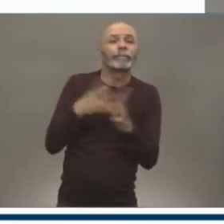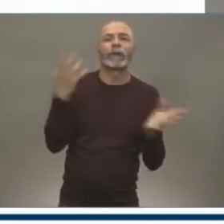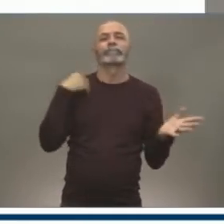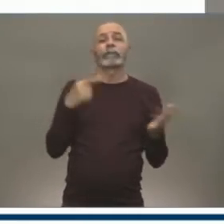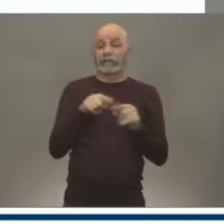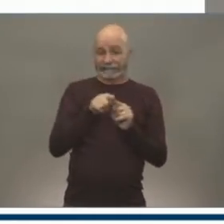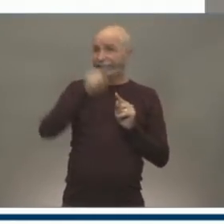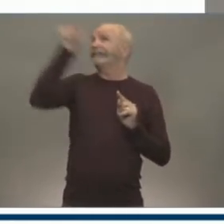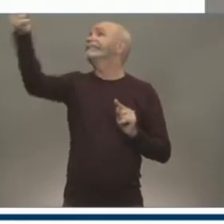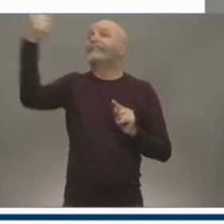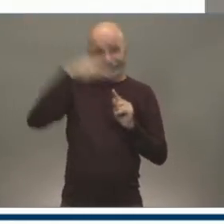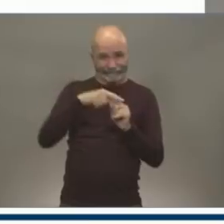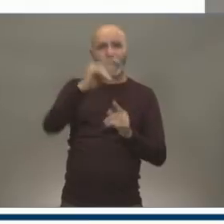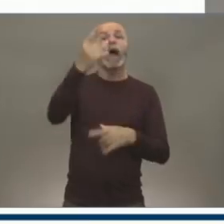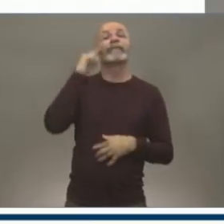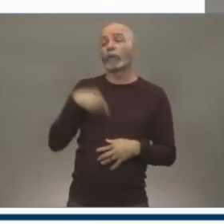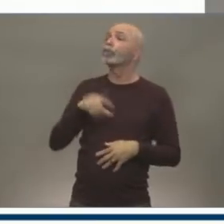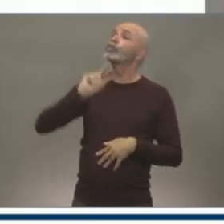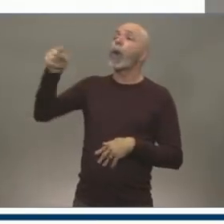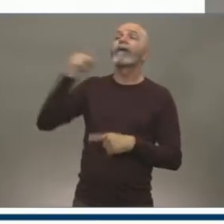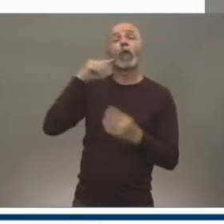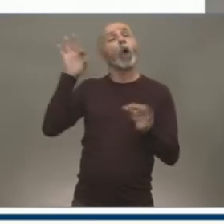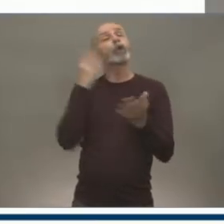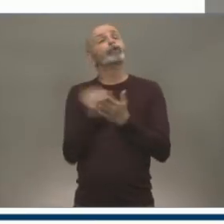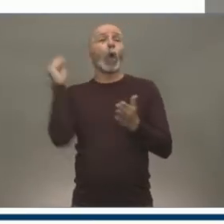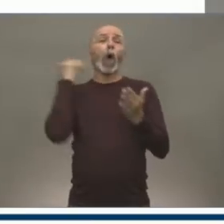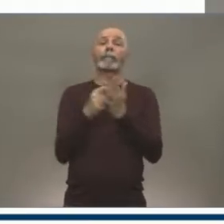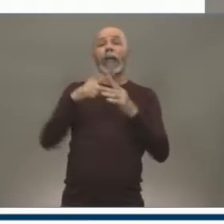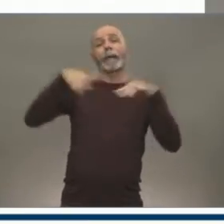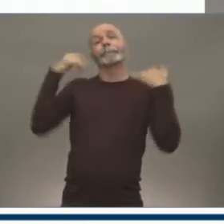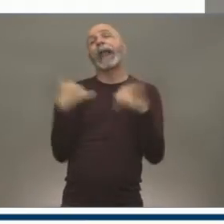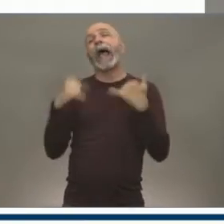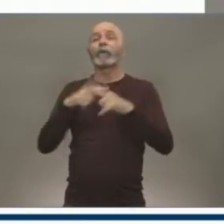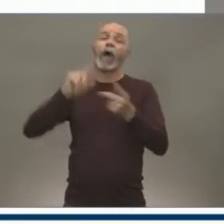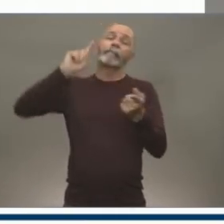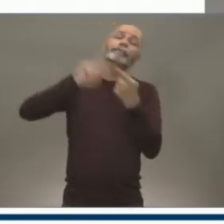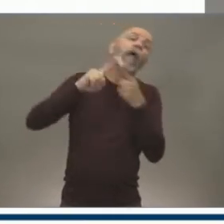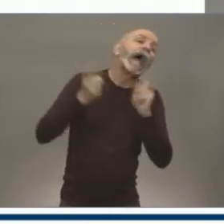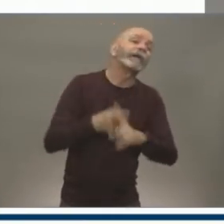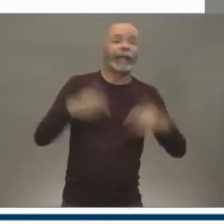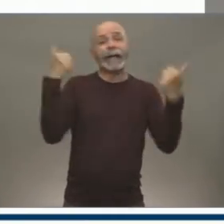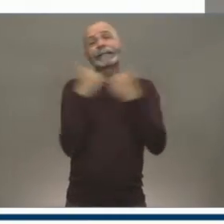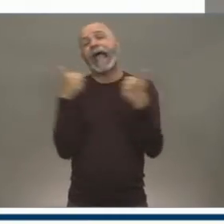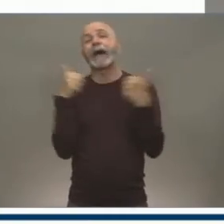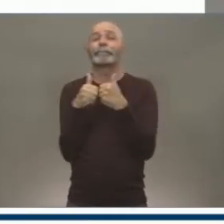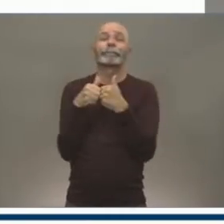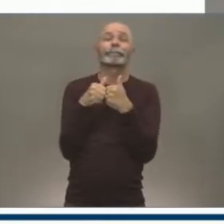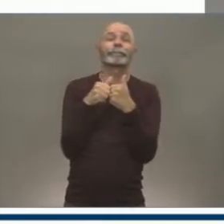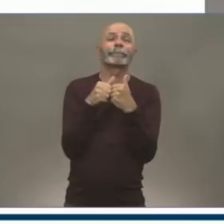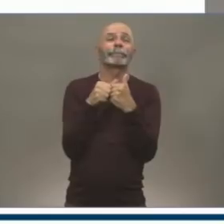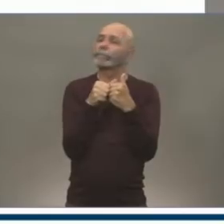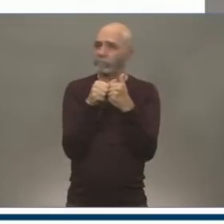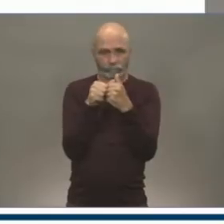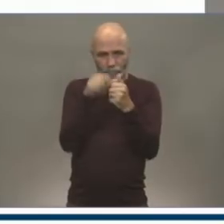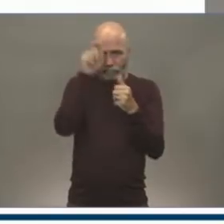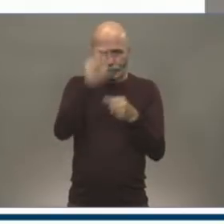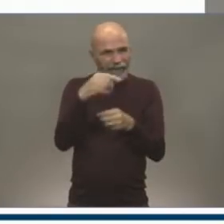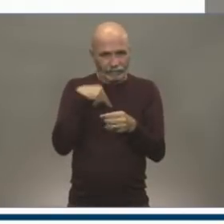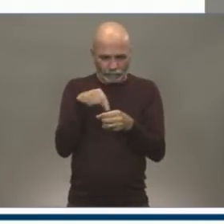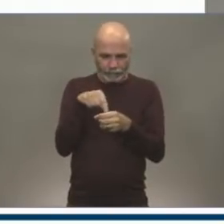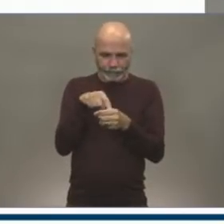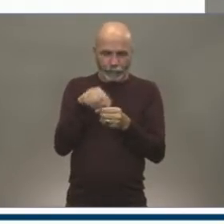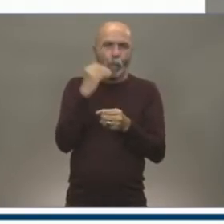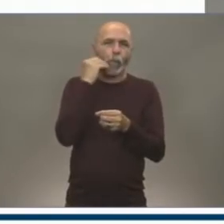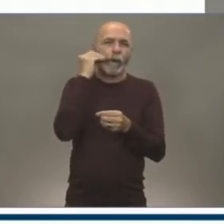friends, play sports or other activities. If you're doing those, please do those close to home. I know this